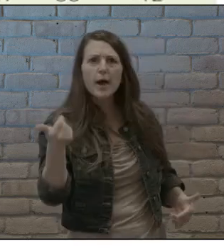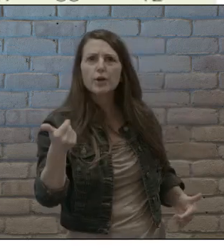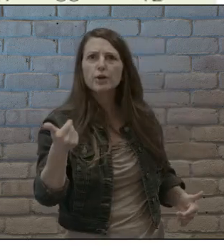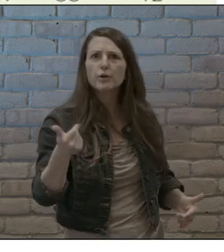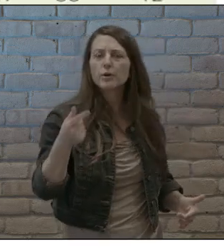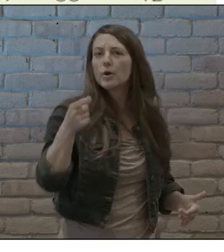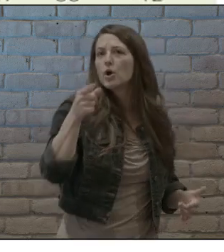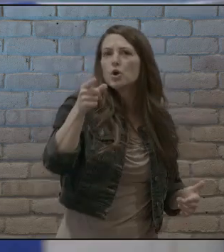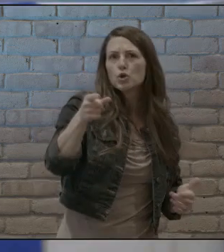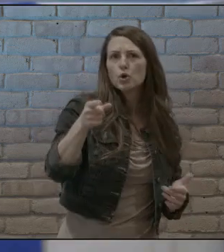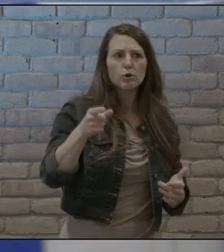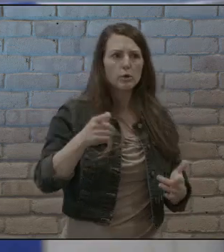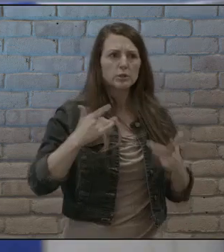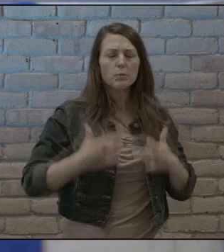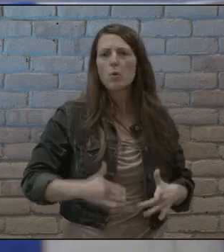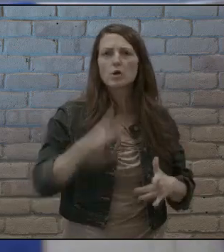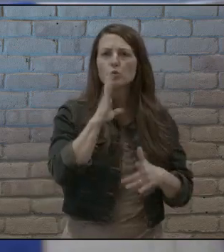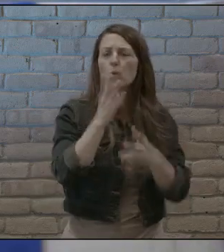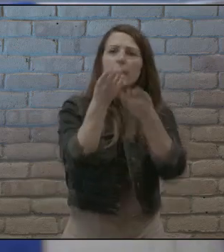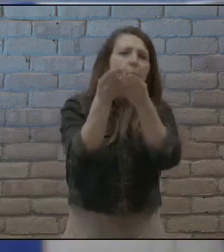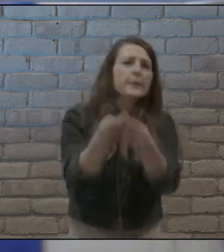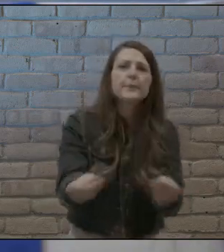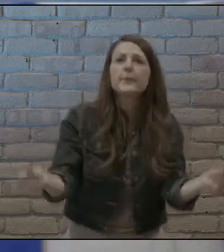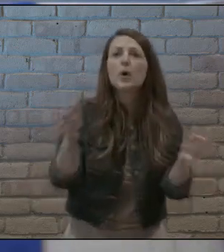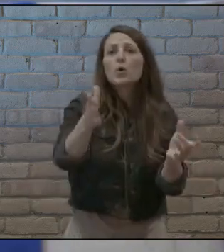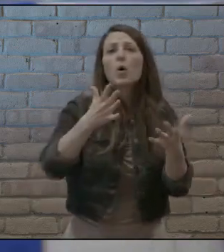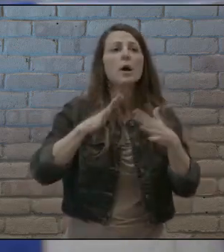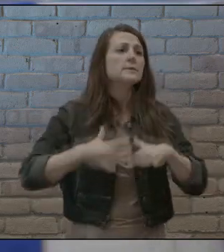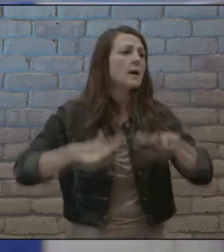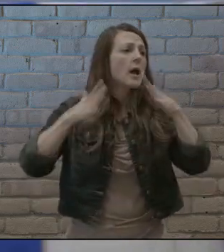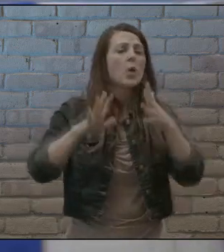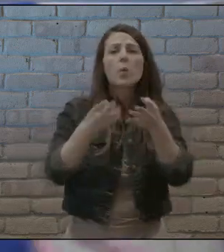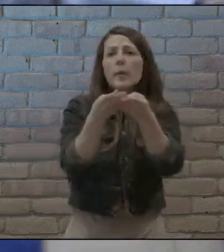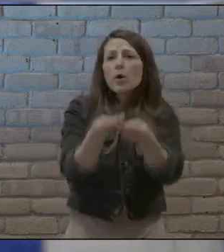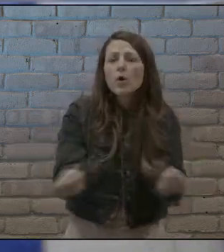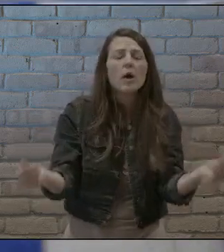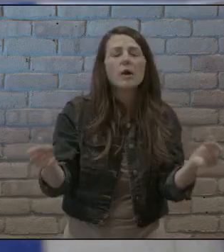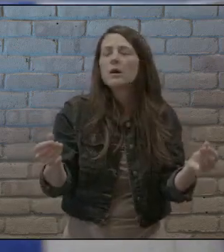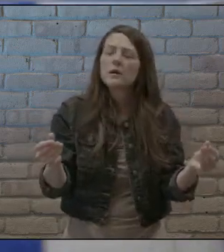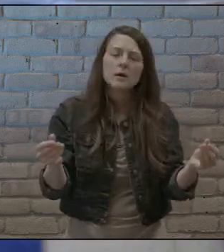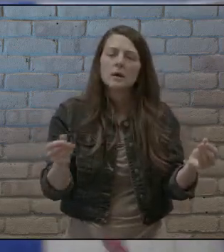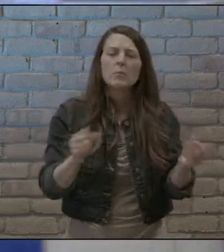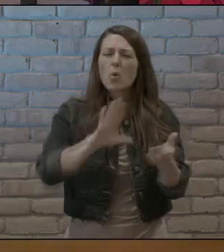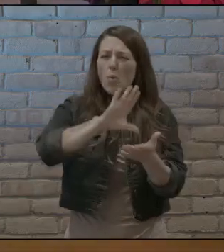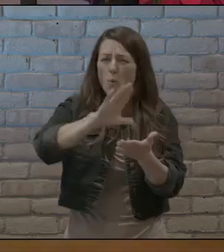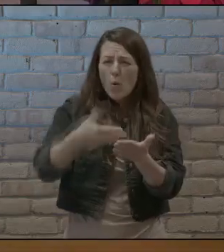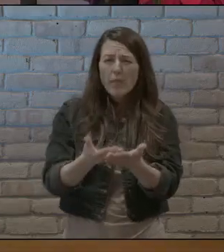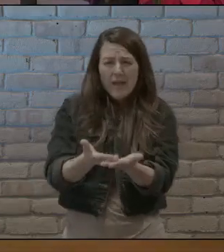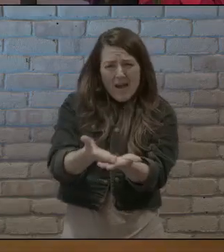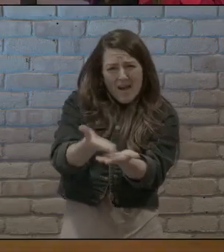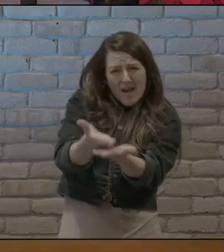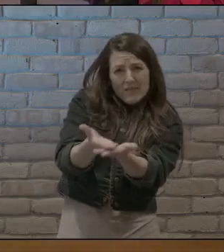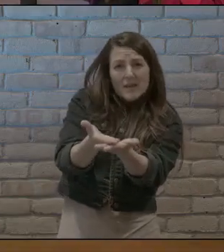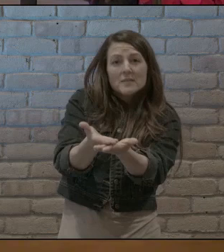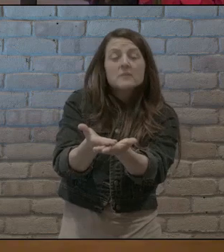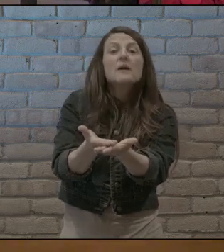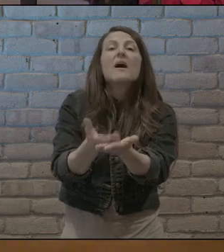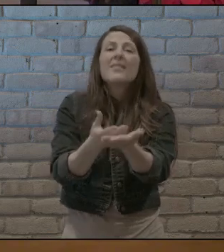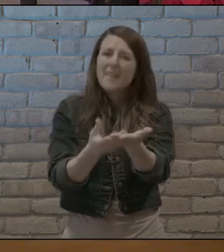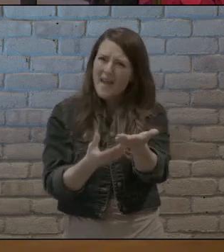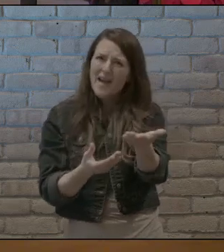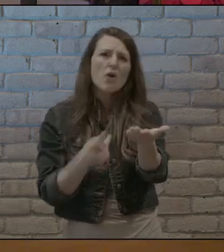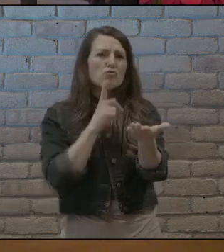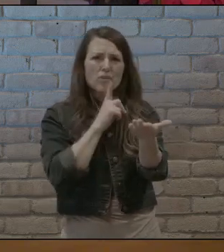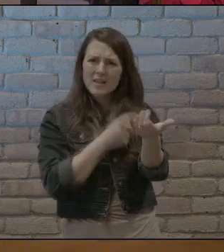and to take away your depression and anxiety. But all this evidence does is corroborate what the